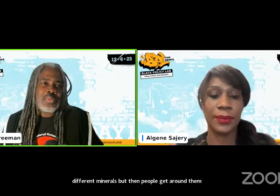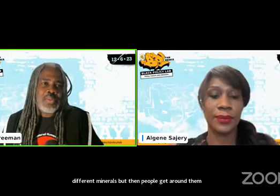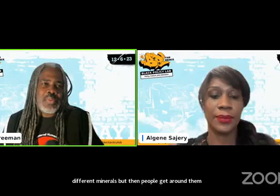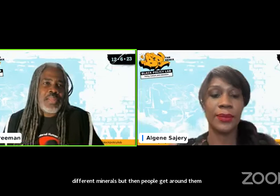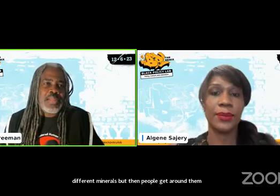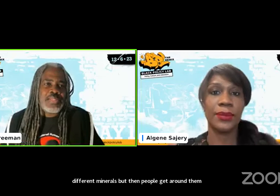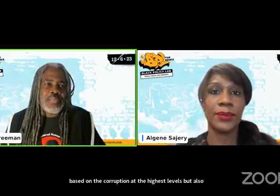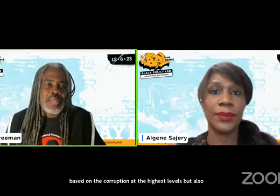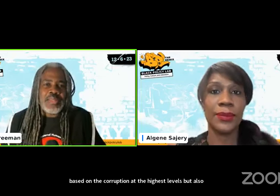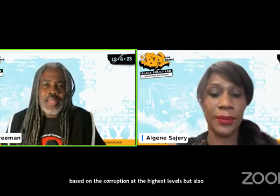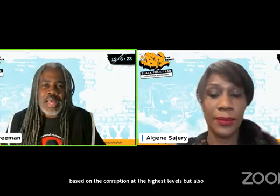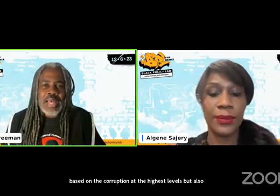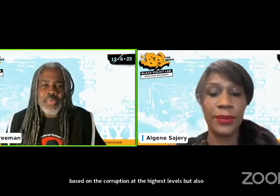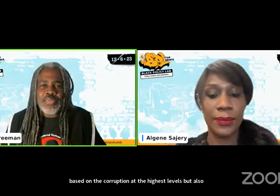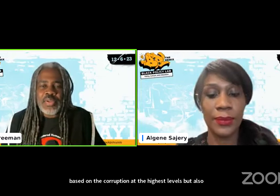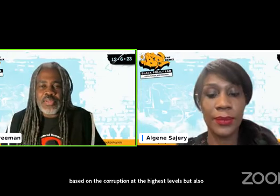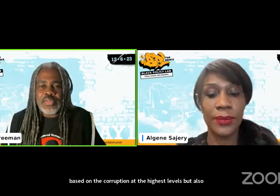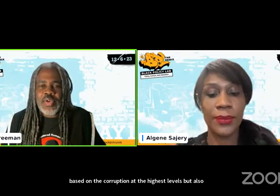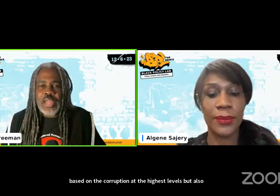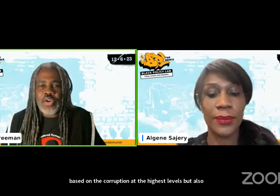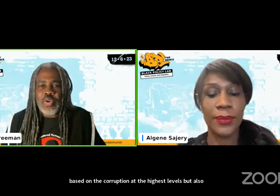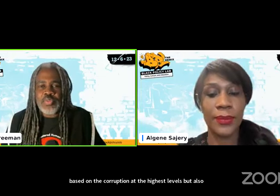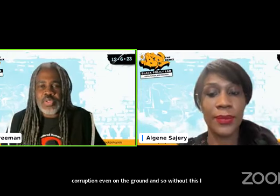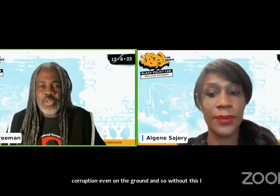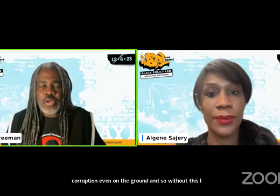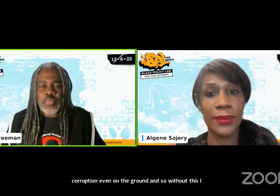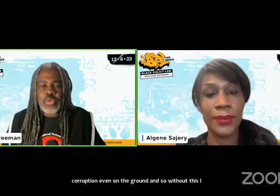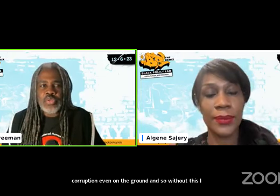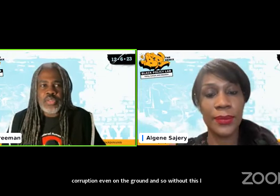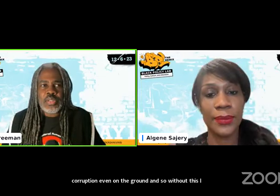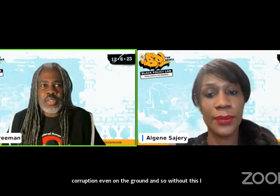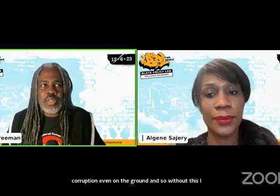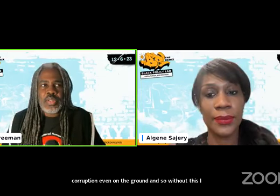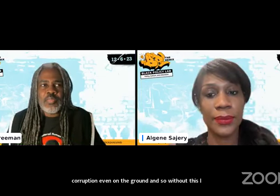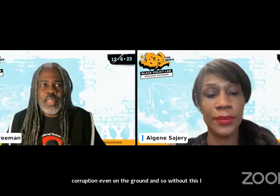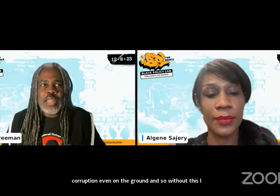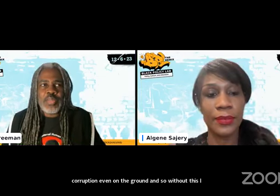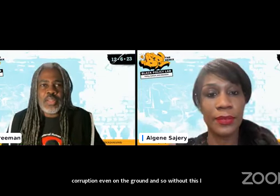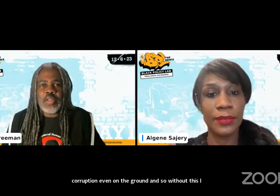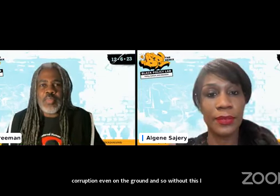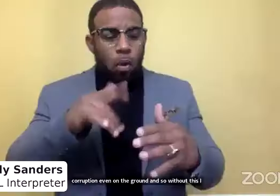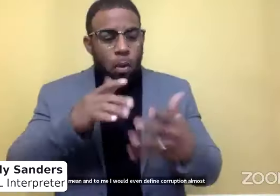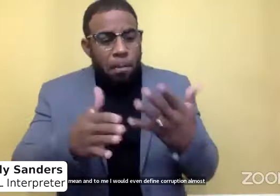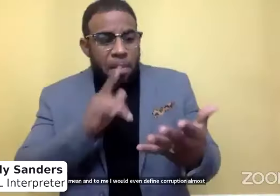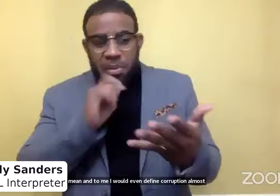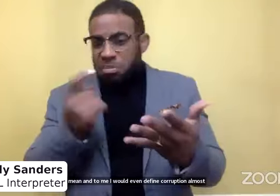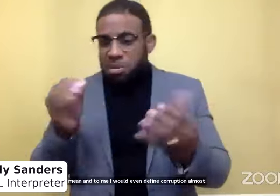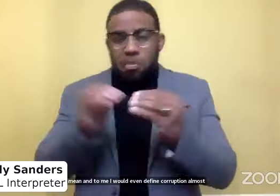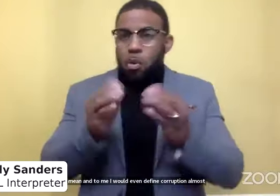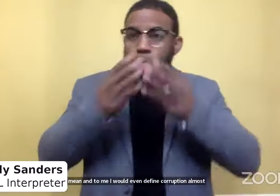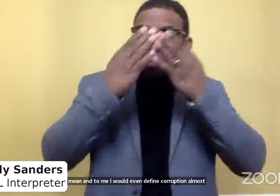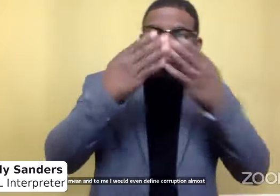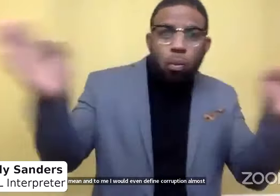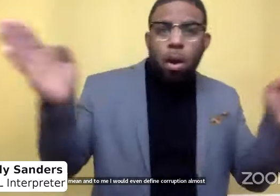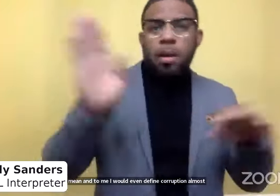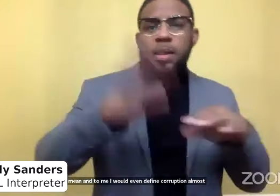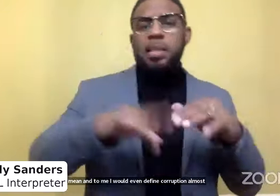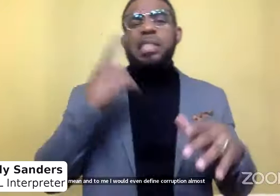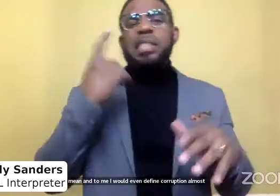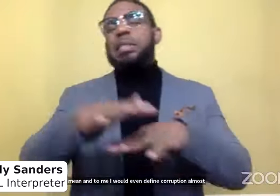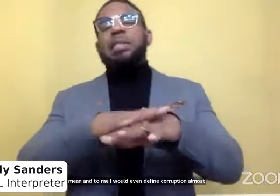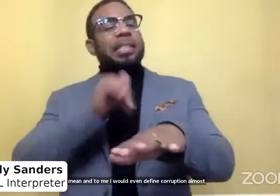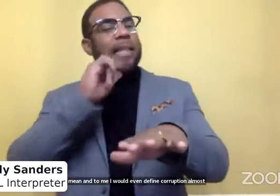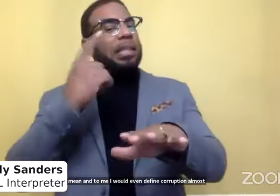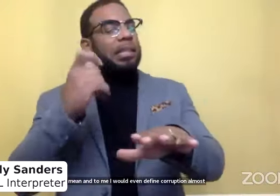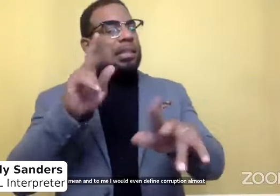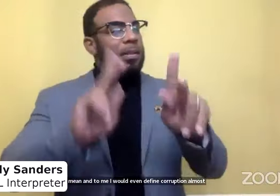this, and then to me, I would even define corruption almost maybe a little bit more broadly than not